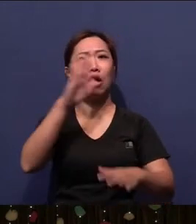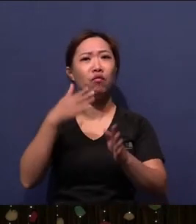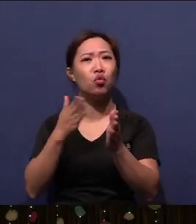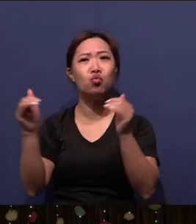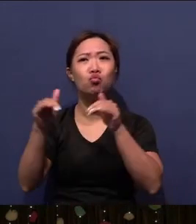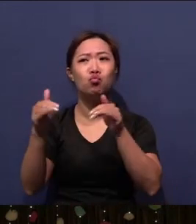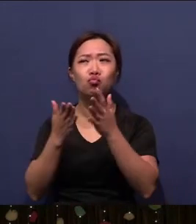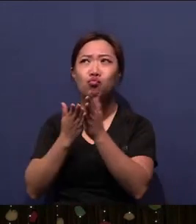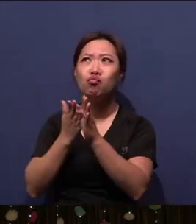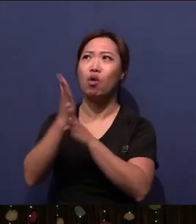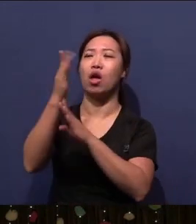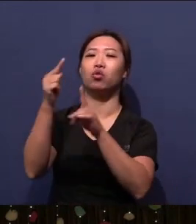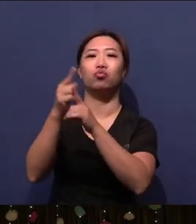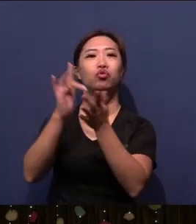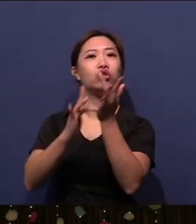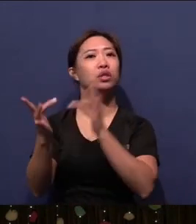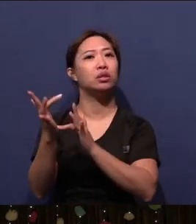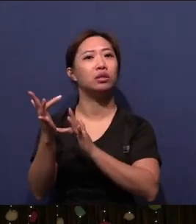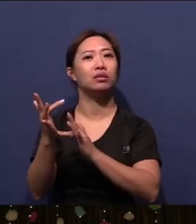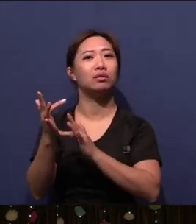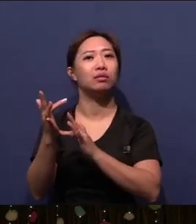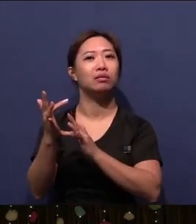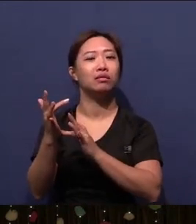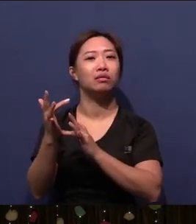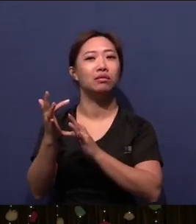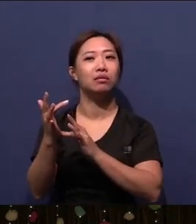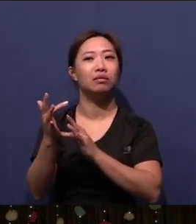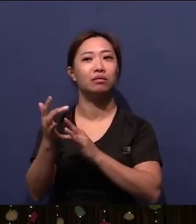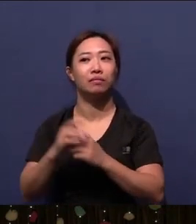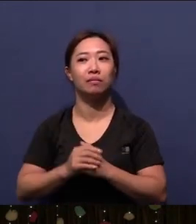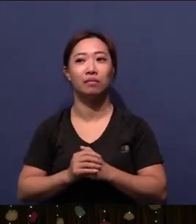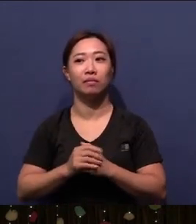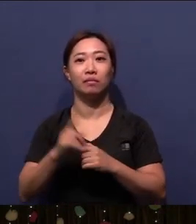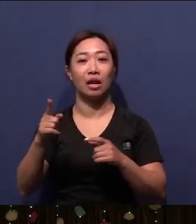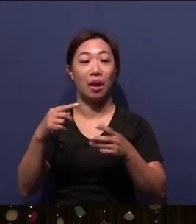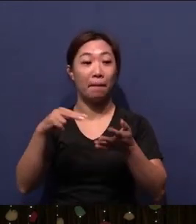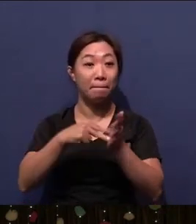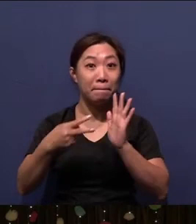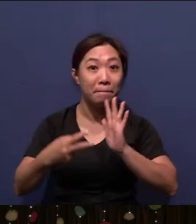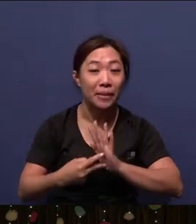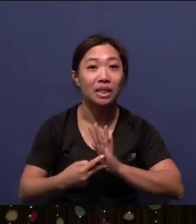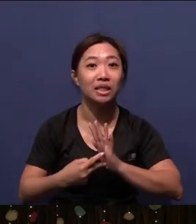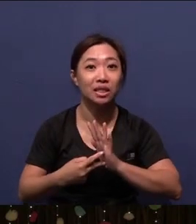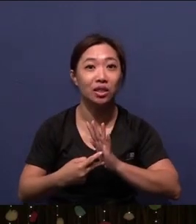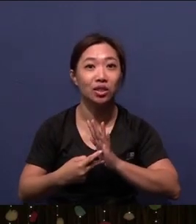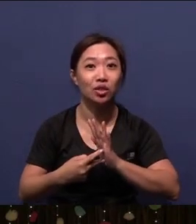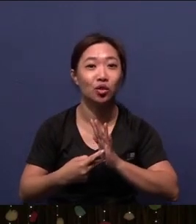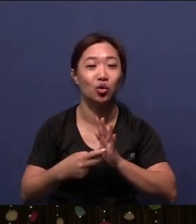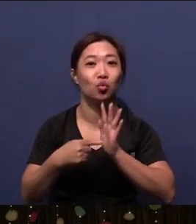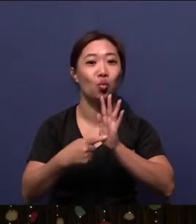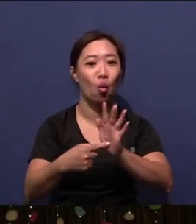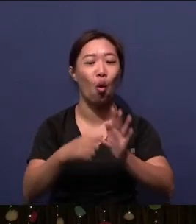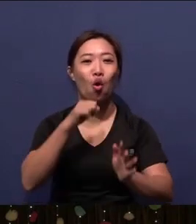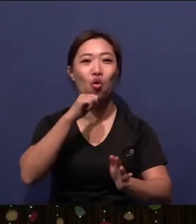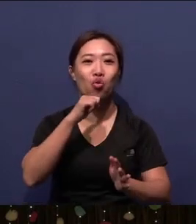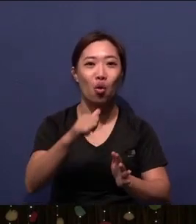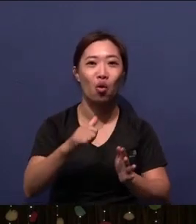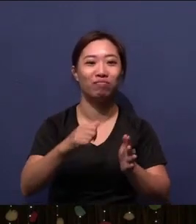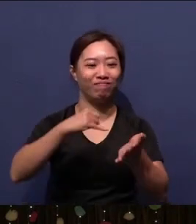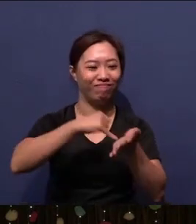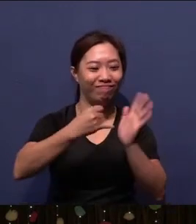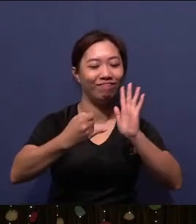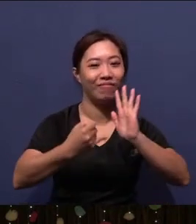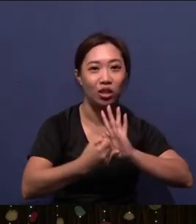They didn't think that they were doing directly to Jesus. And it also further shows that they were not intentionally doing these